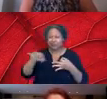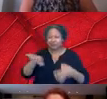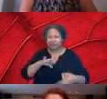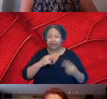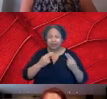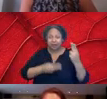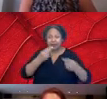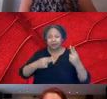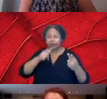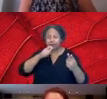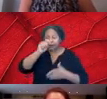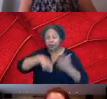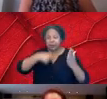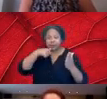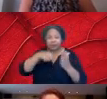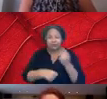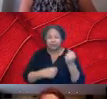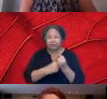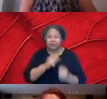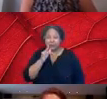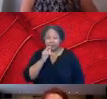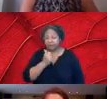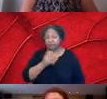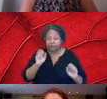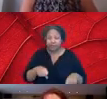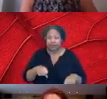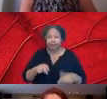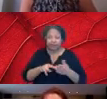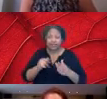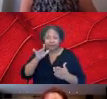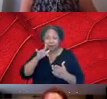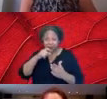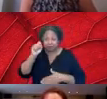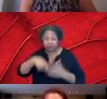nomination letter. So if your mom can write your nomination letter, your partner could too.